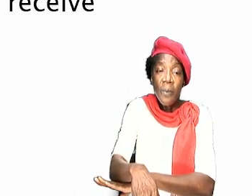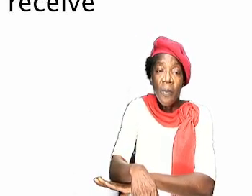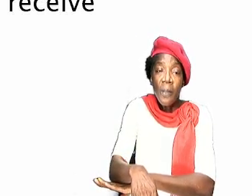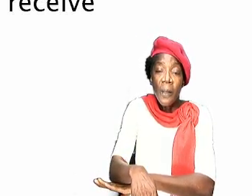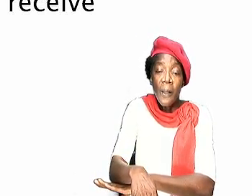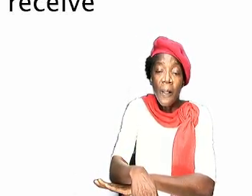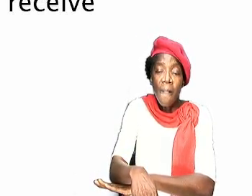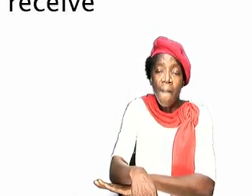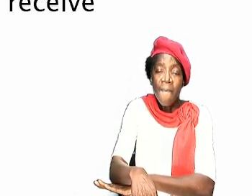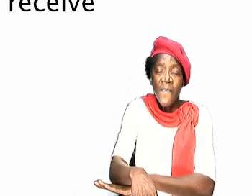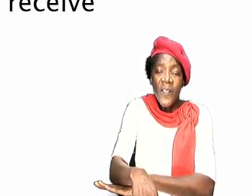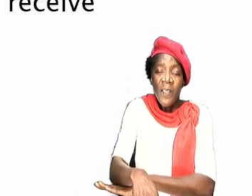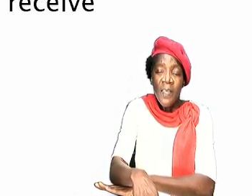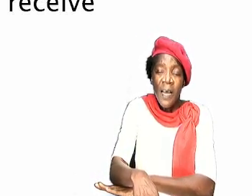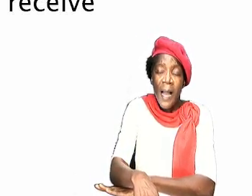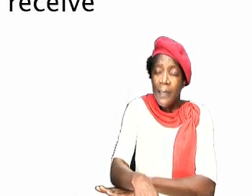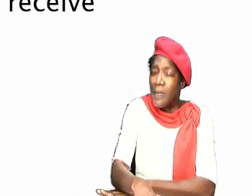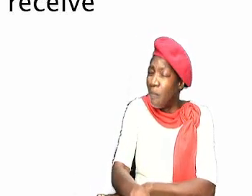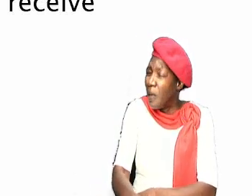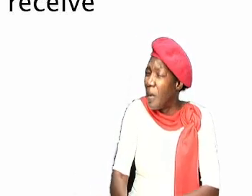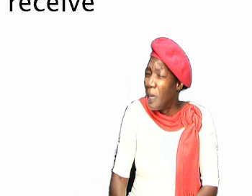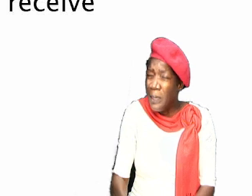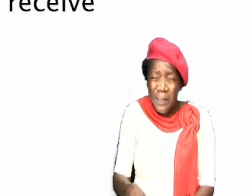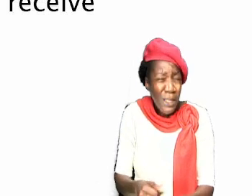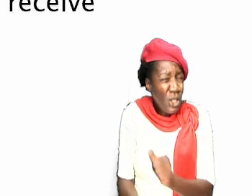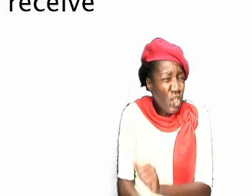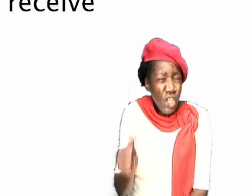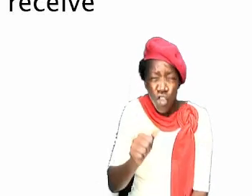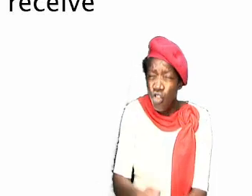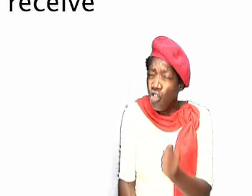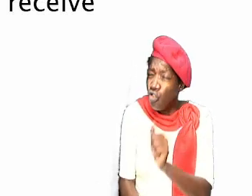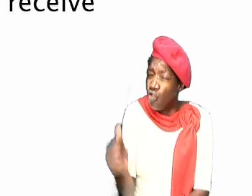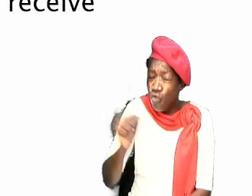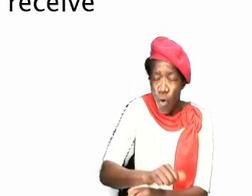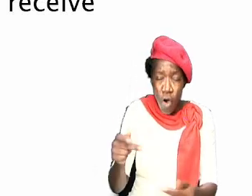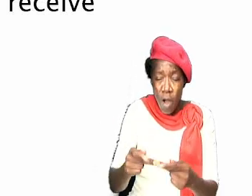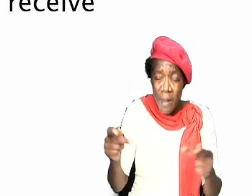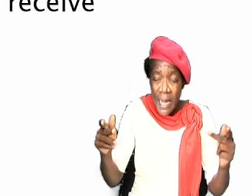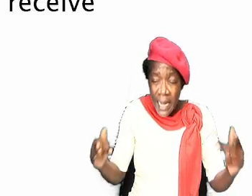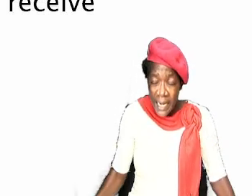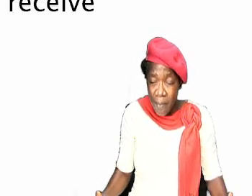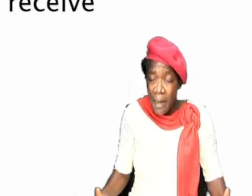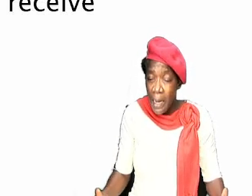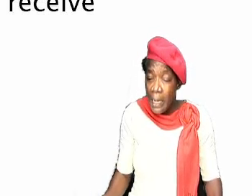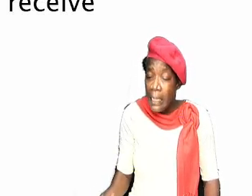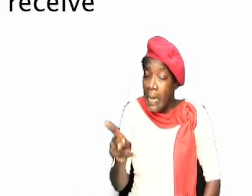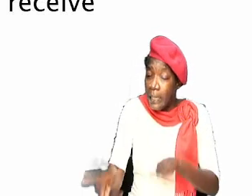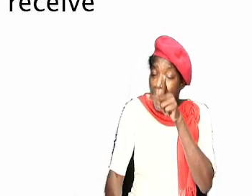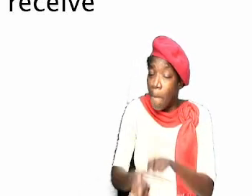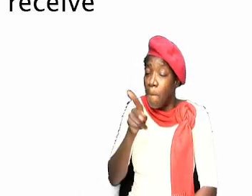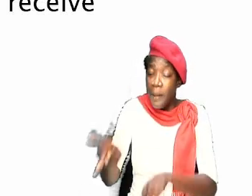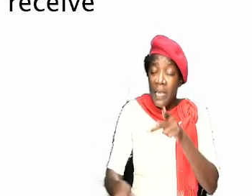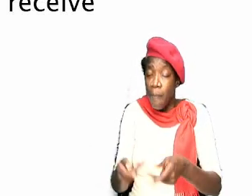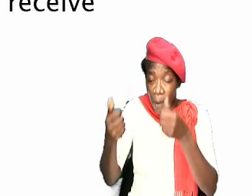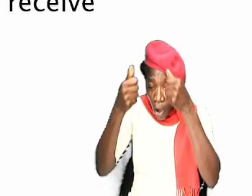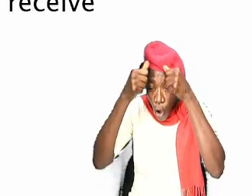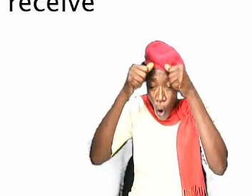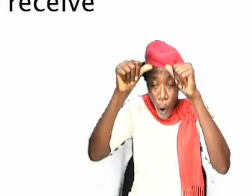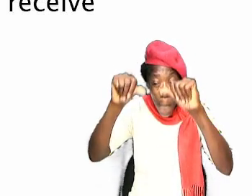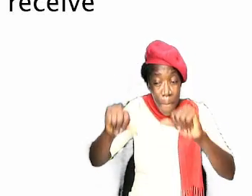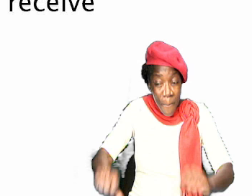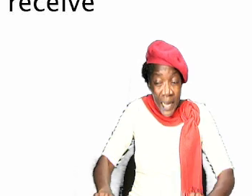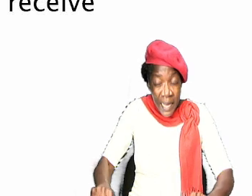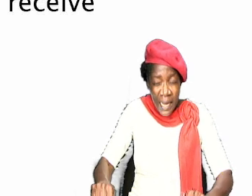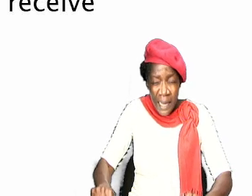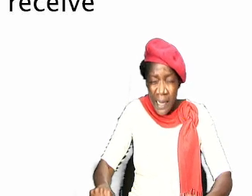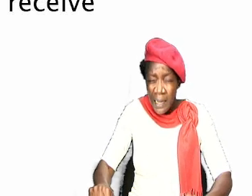until I be avenged of my enemy, that person will be put to death. And the people obeyed him, even though it caused the